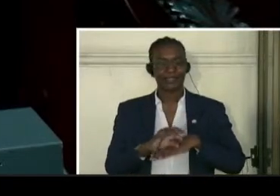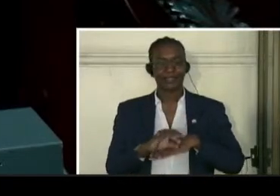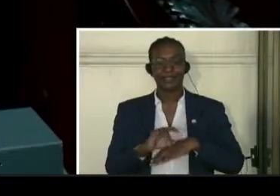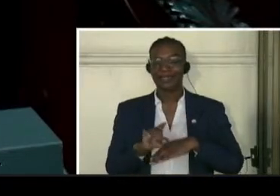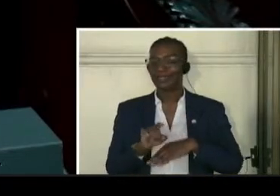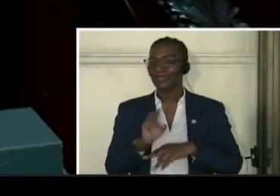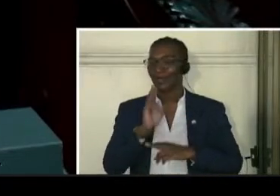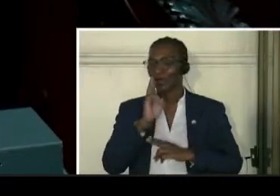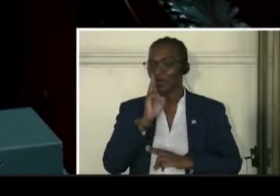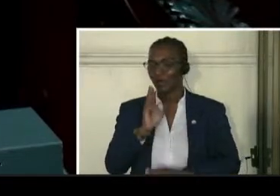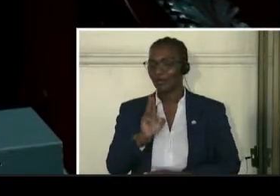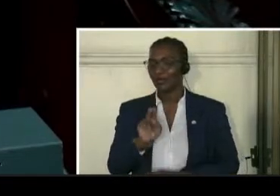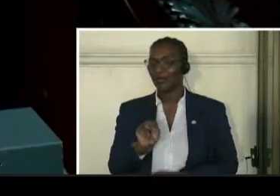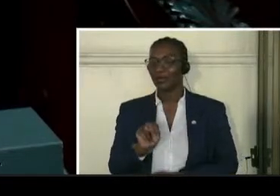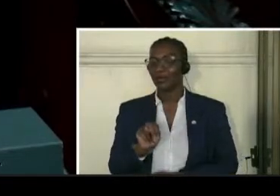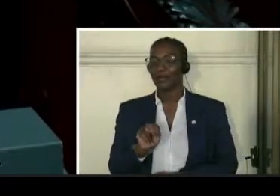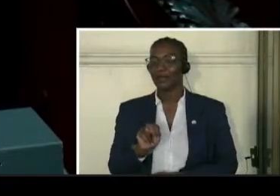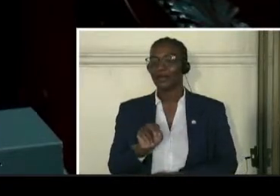Honorable Ne.